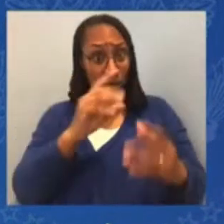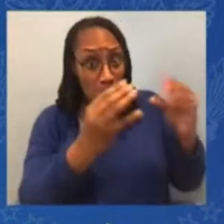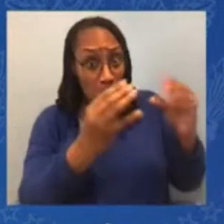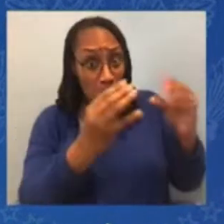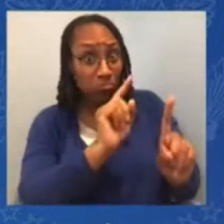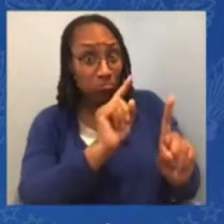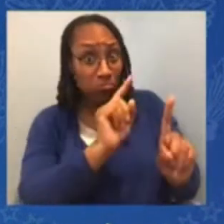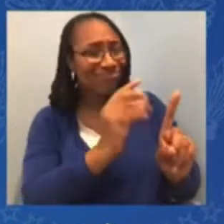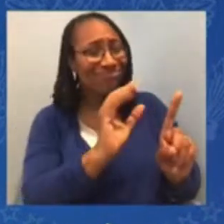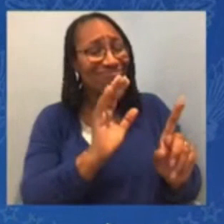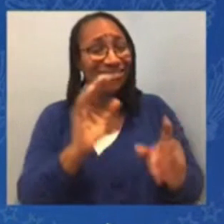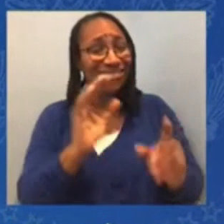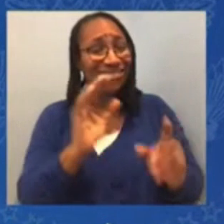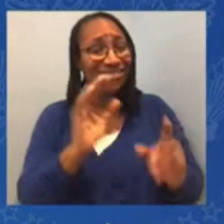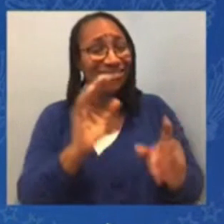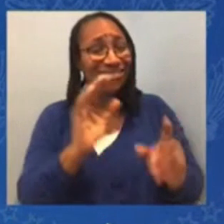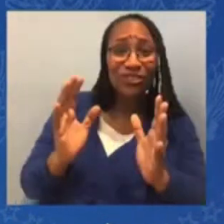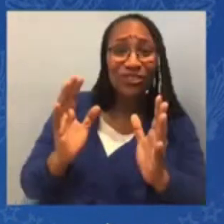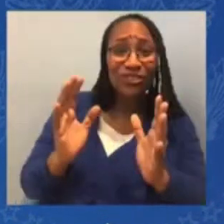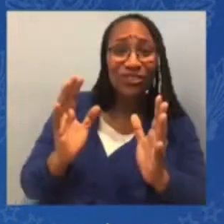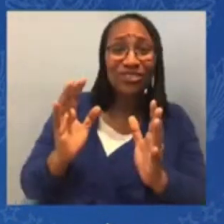with afterwards. It's the Emmanuel,